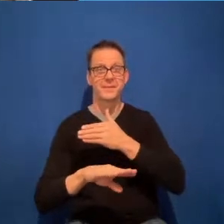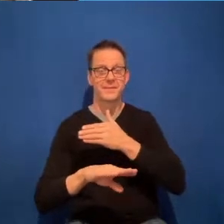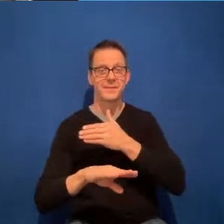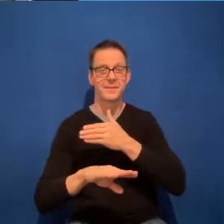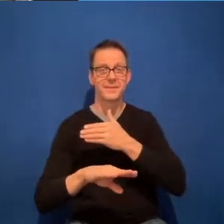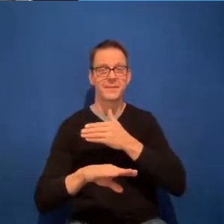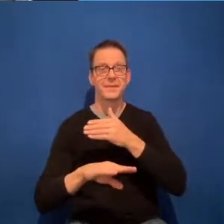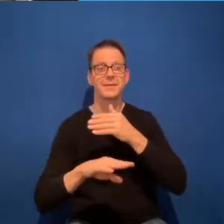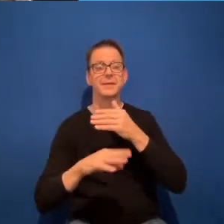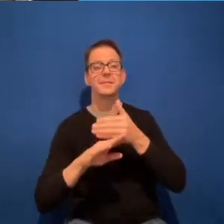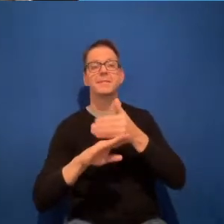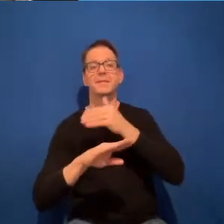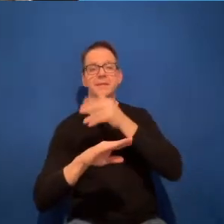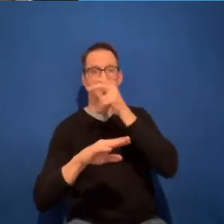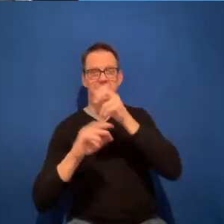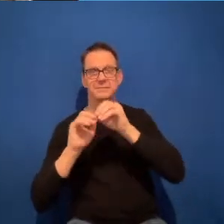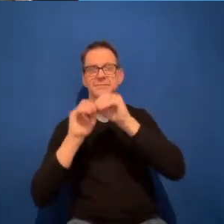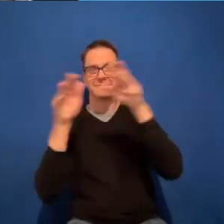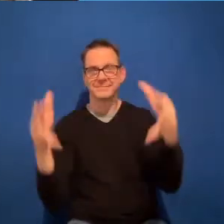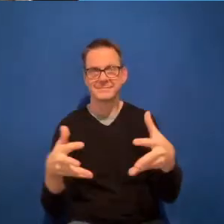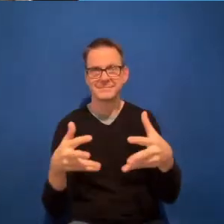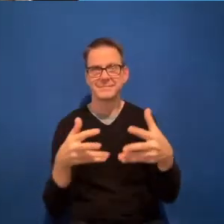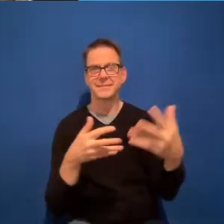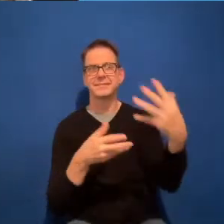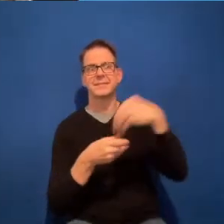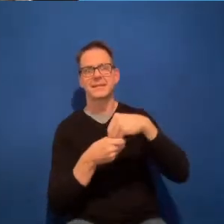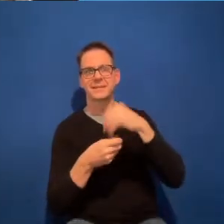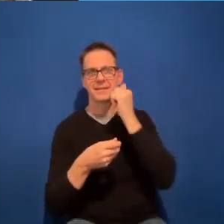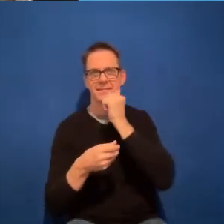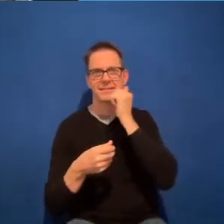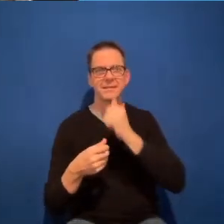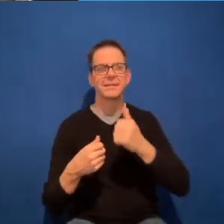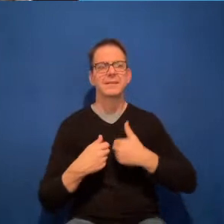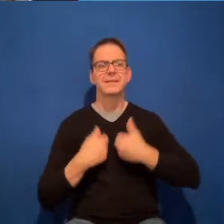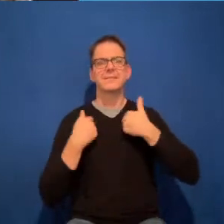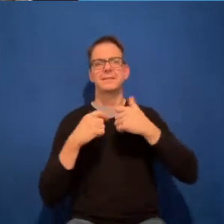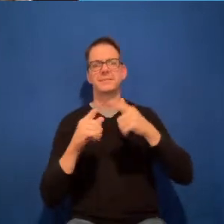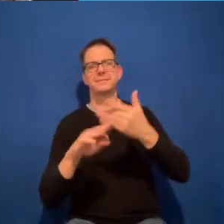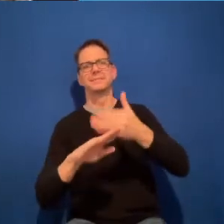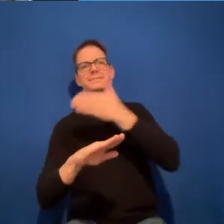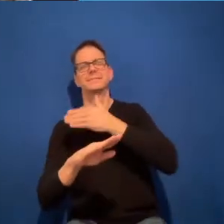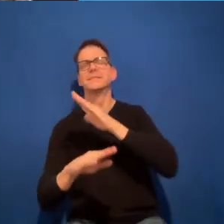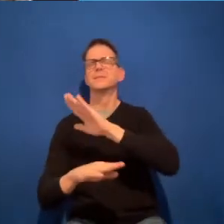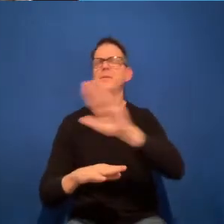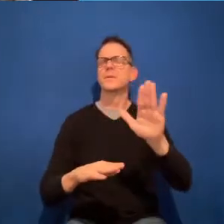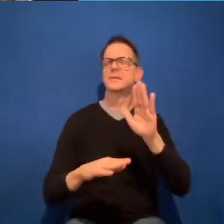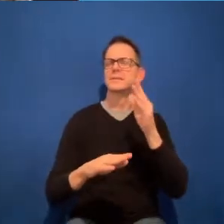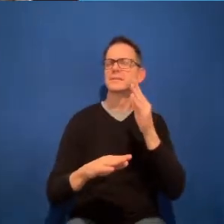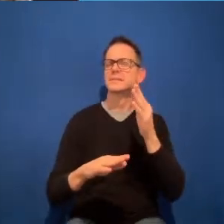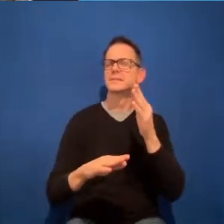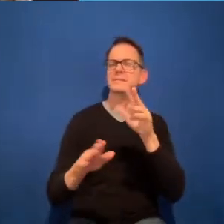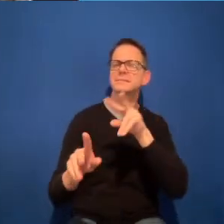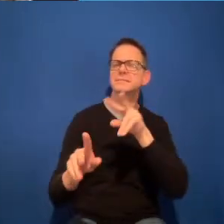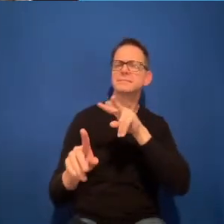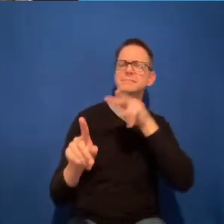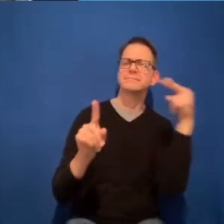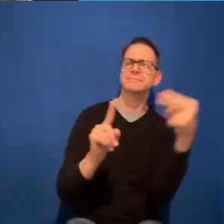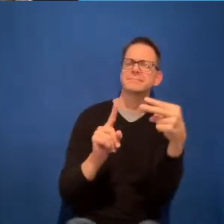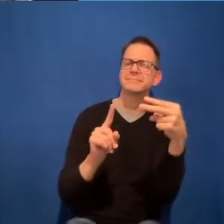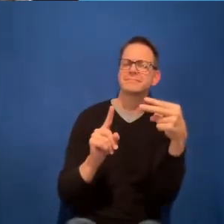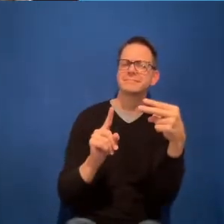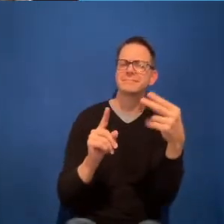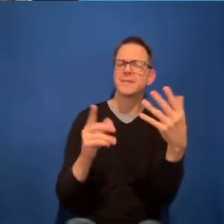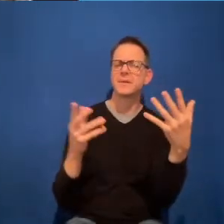global pandemic became part of our daily lives. So from all of your perspectives, what factors